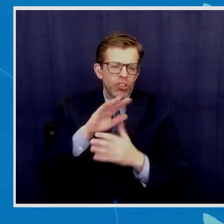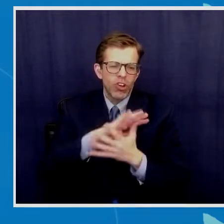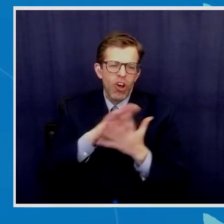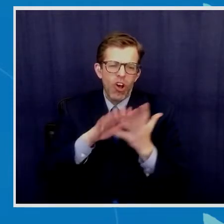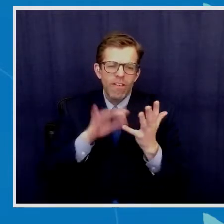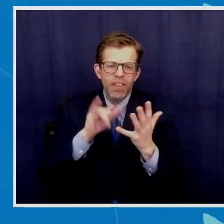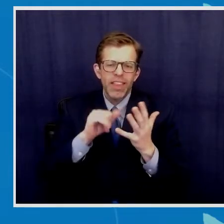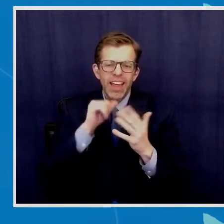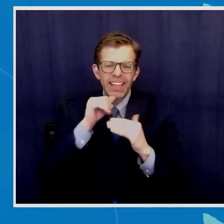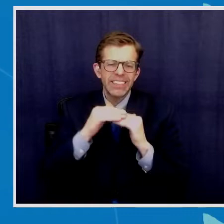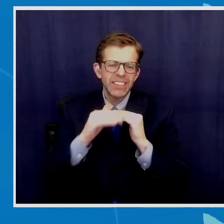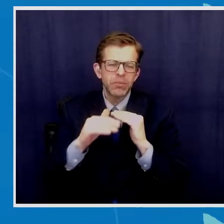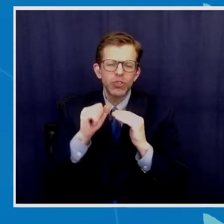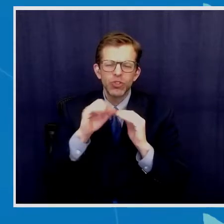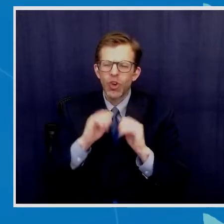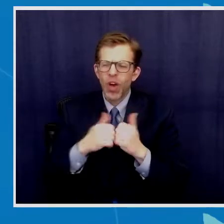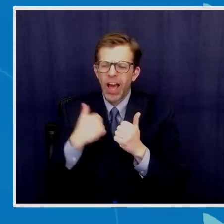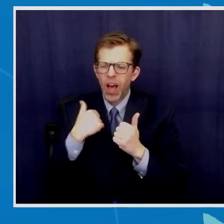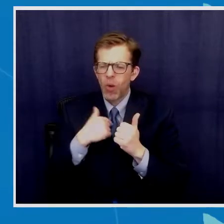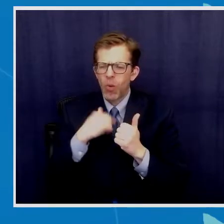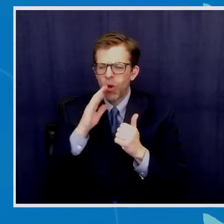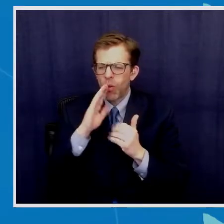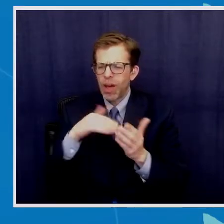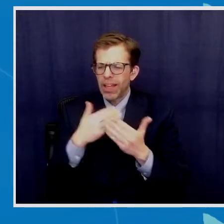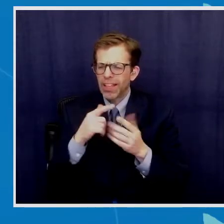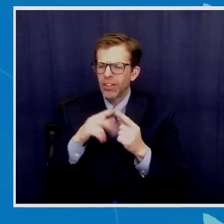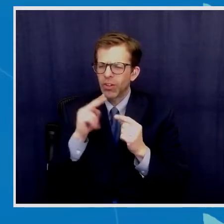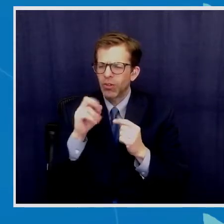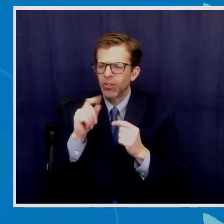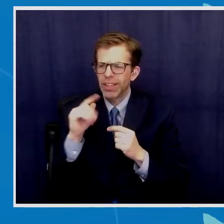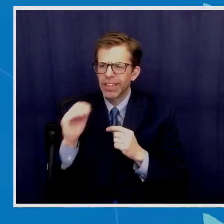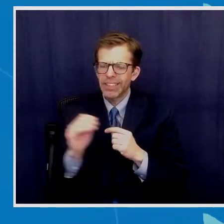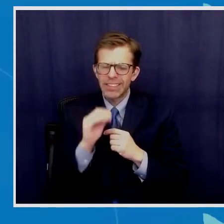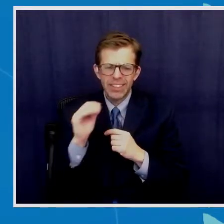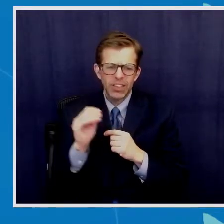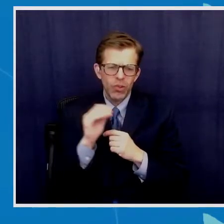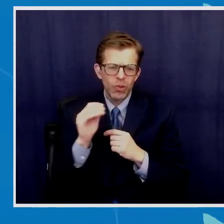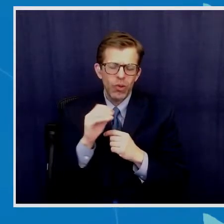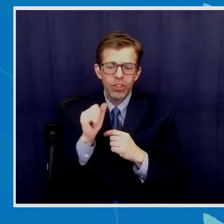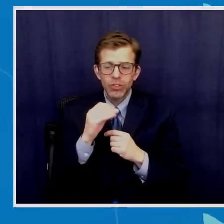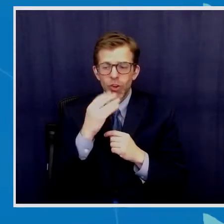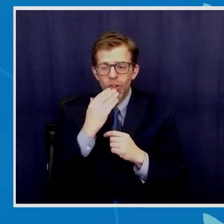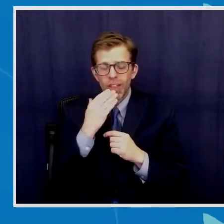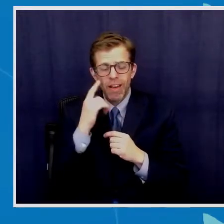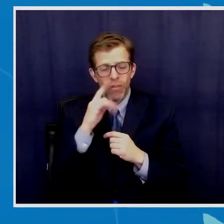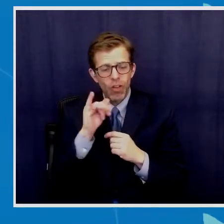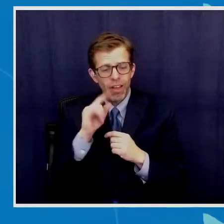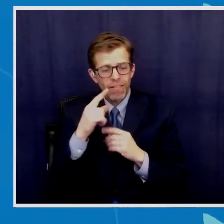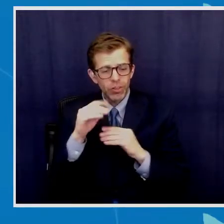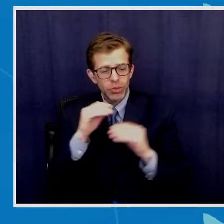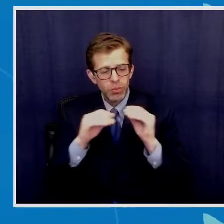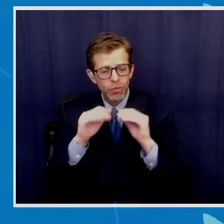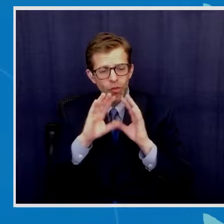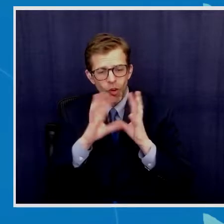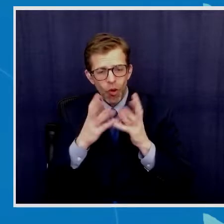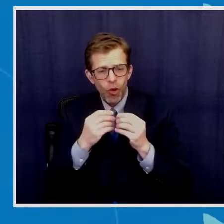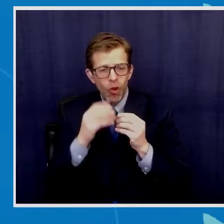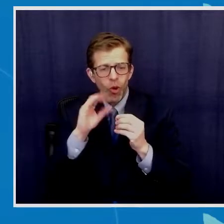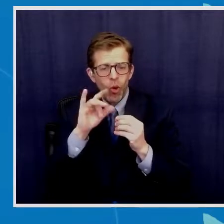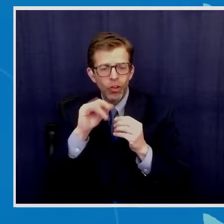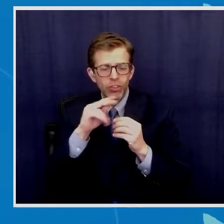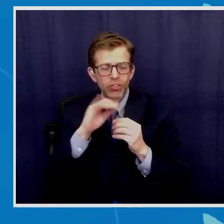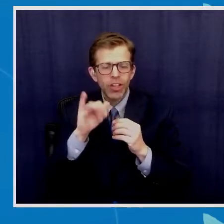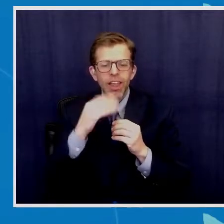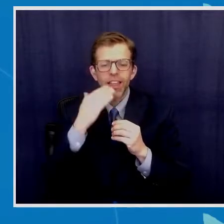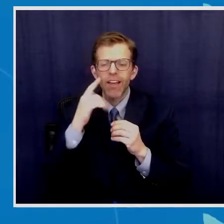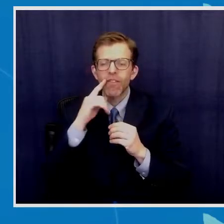So how are we going to get to net zero? So thank you for the First Mover Coalition, and also thank you for the Net Zero World